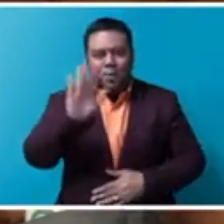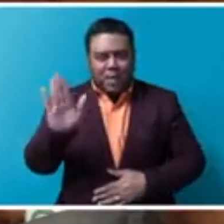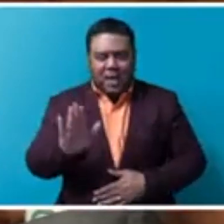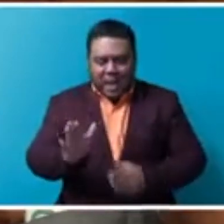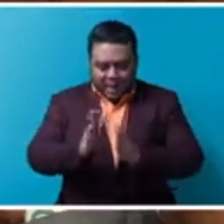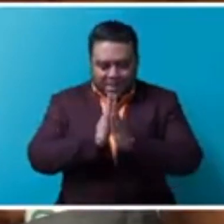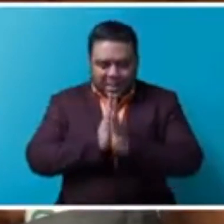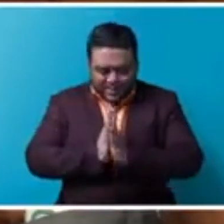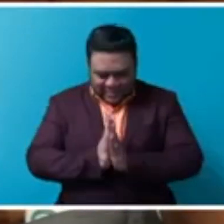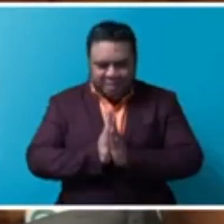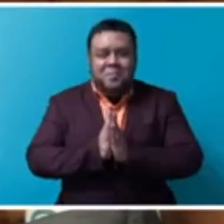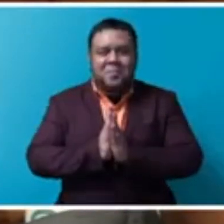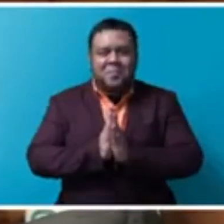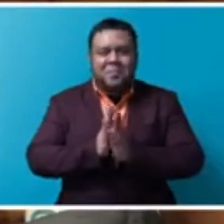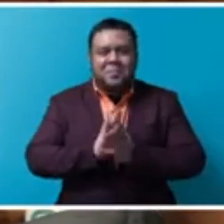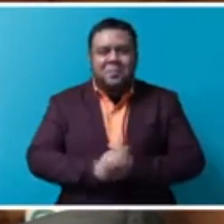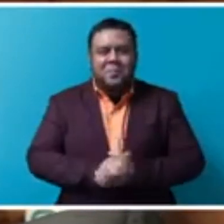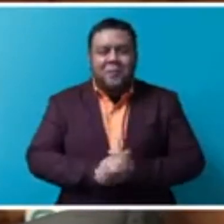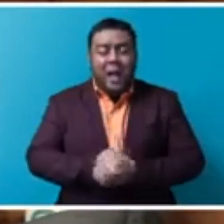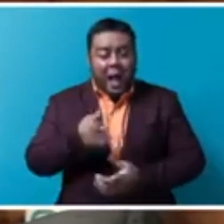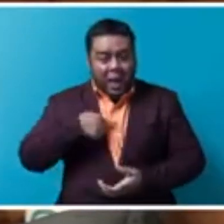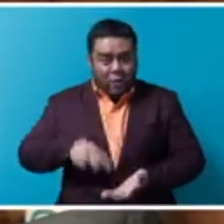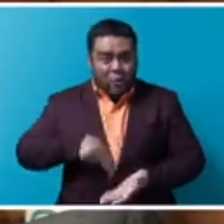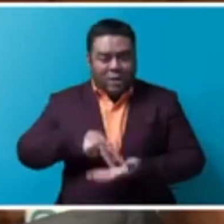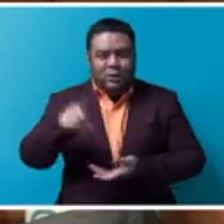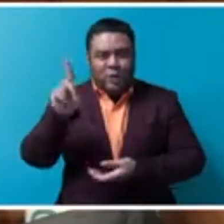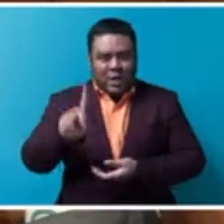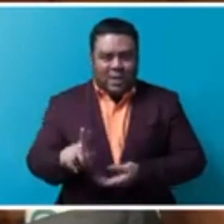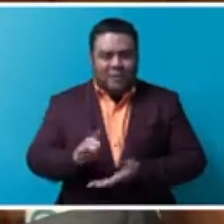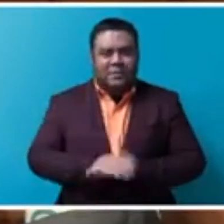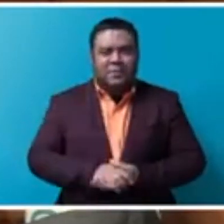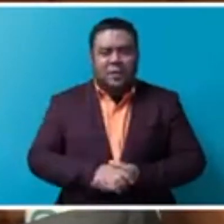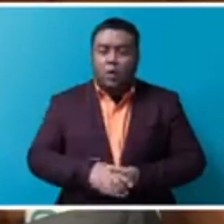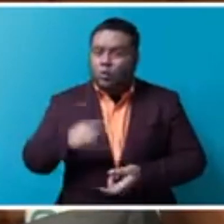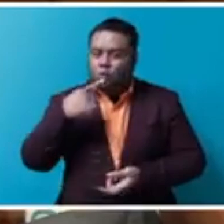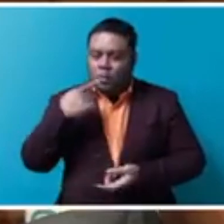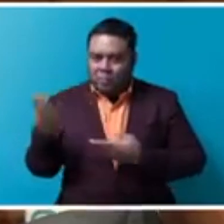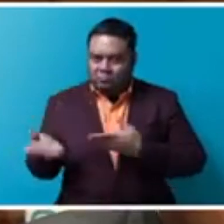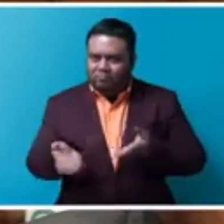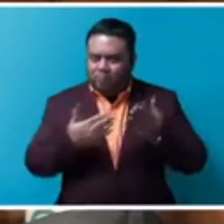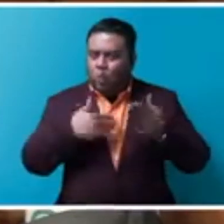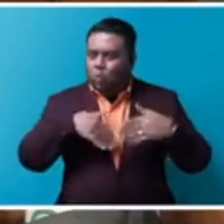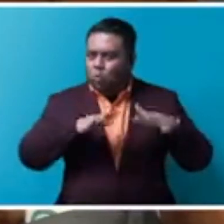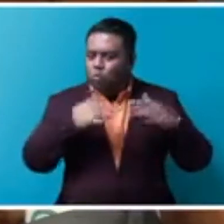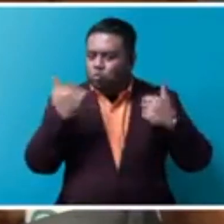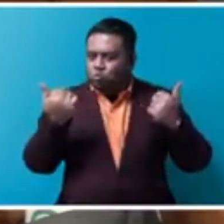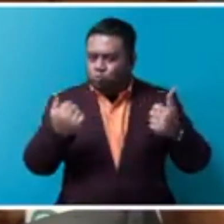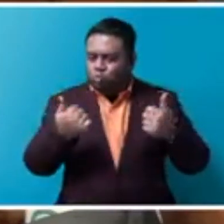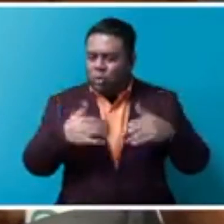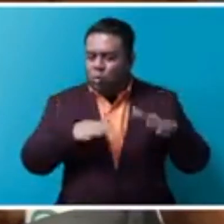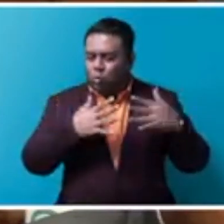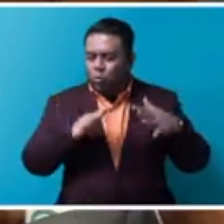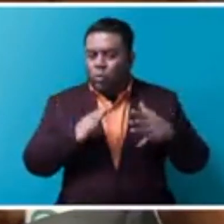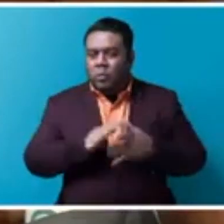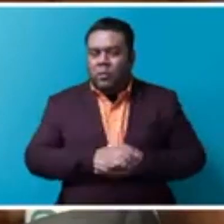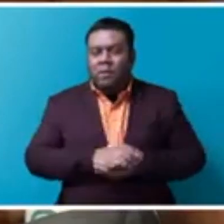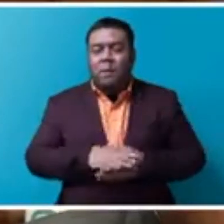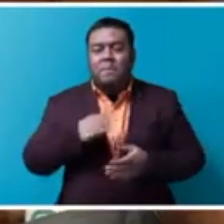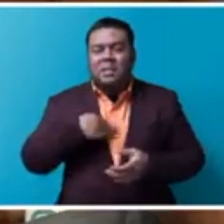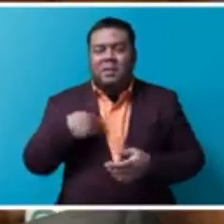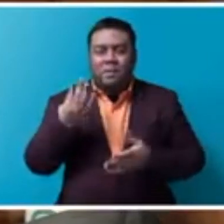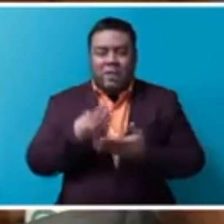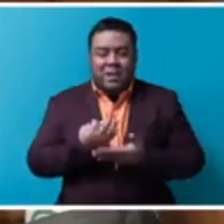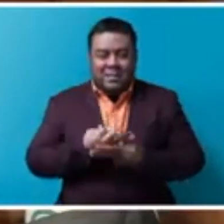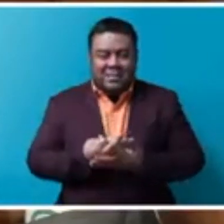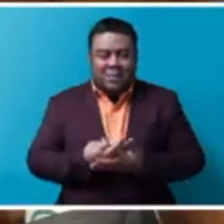Namaste. I rise today to commend the coalition government and the Honourable Minister for Finance